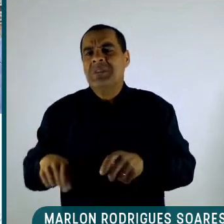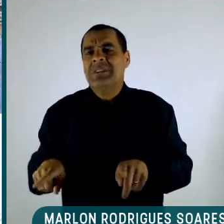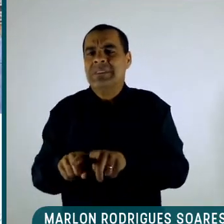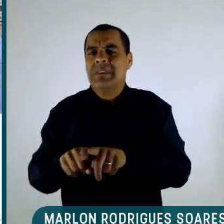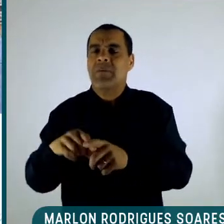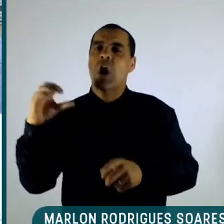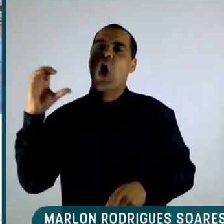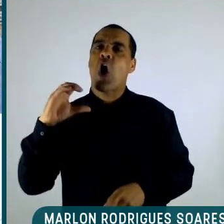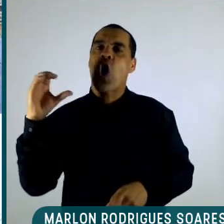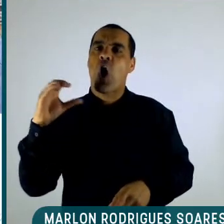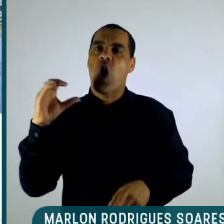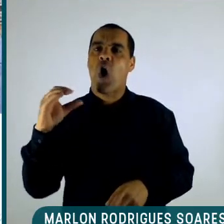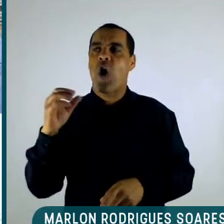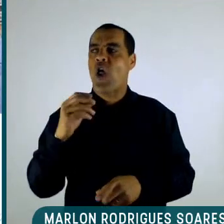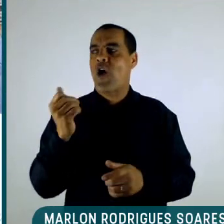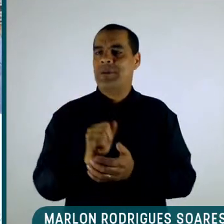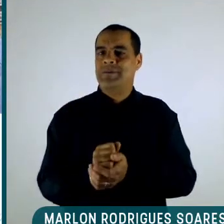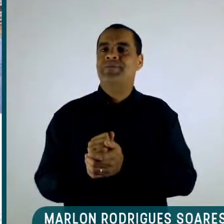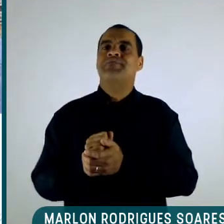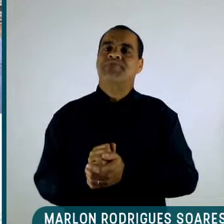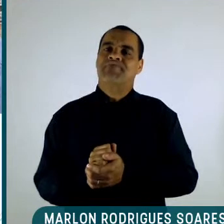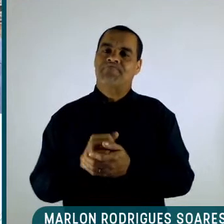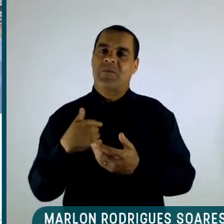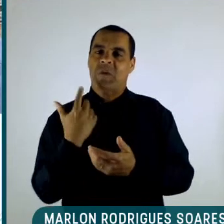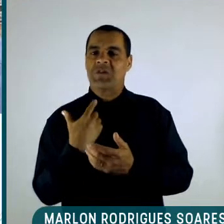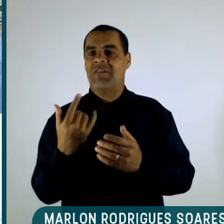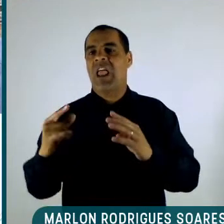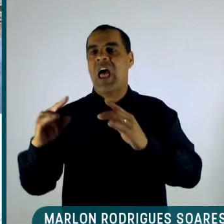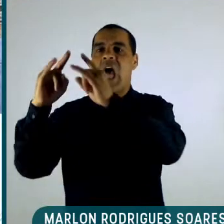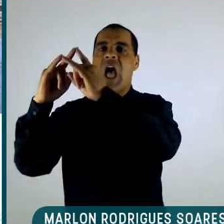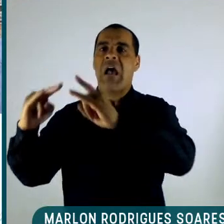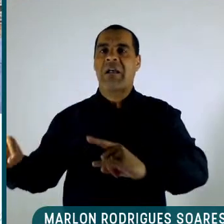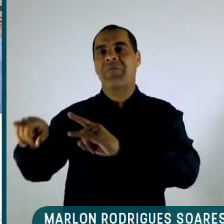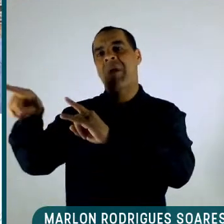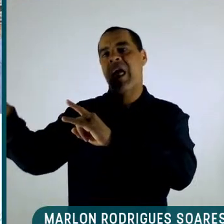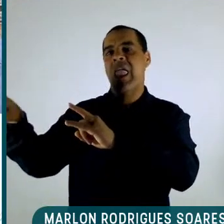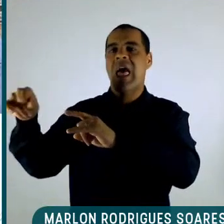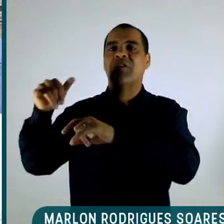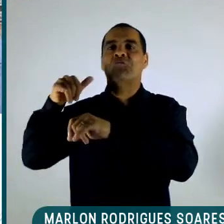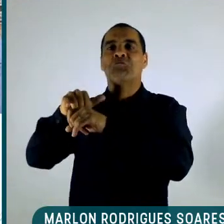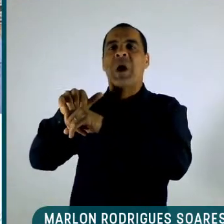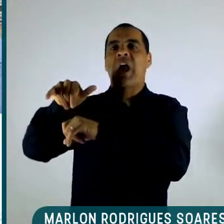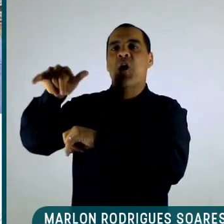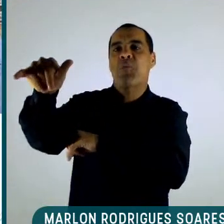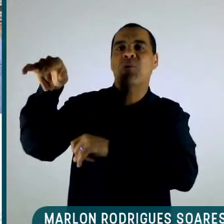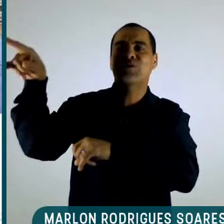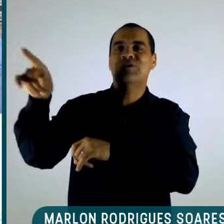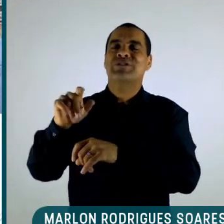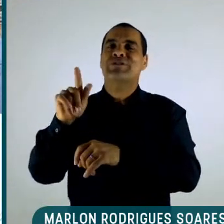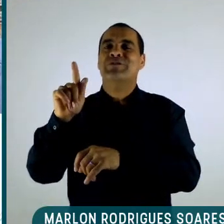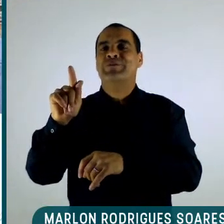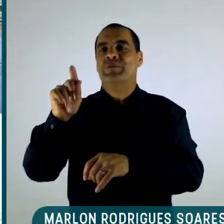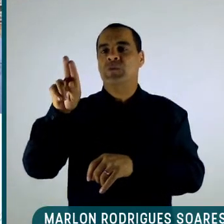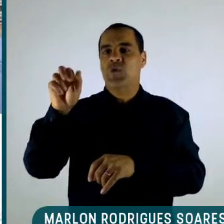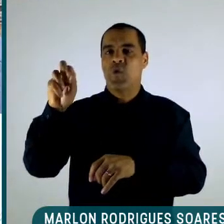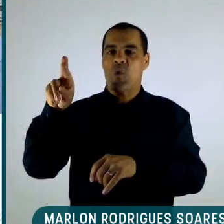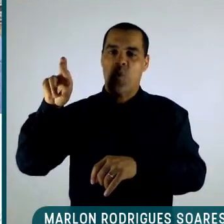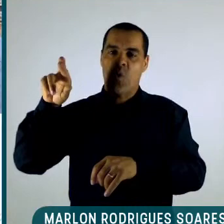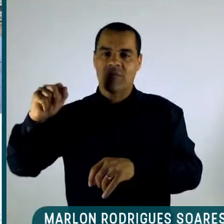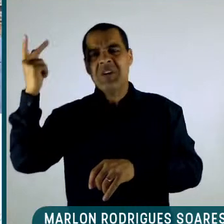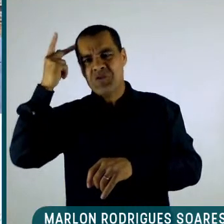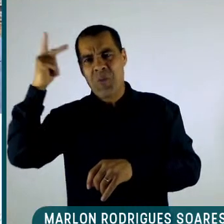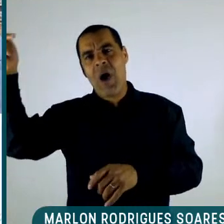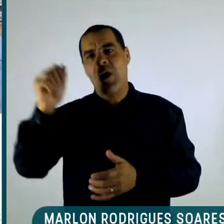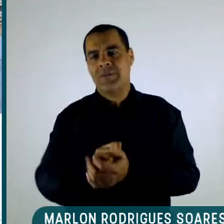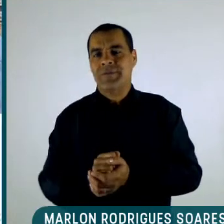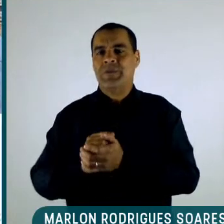group of Colombians who are camped in the airport of Guarulhos trying to go back home. Last week we sent a